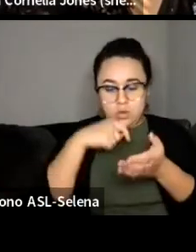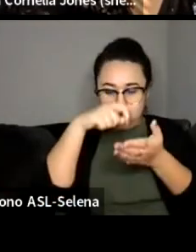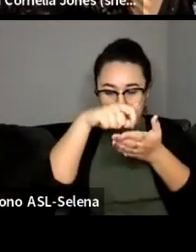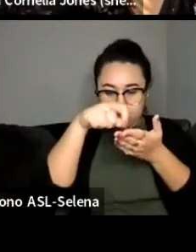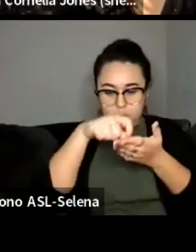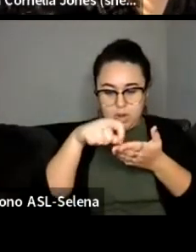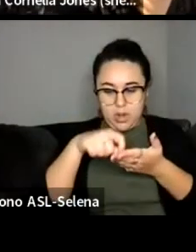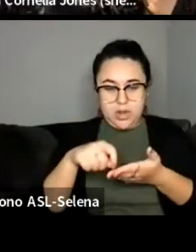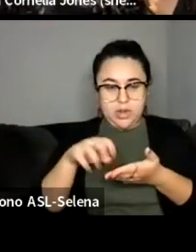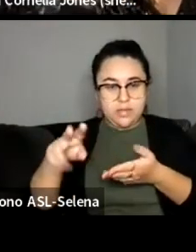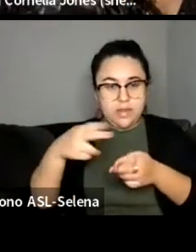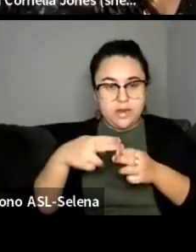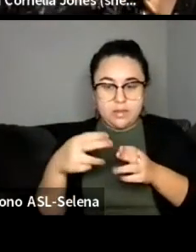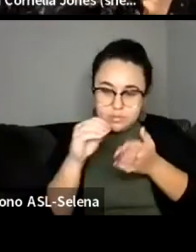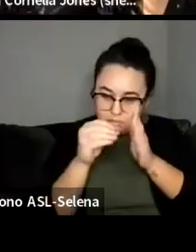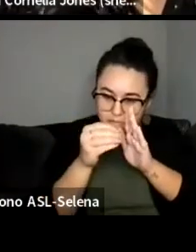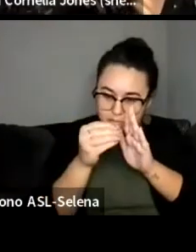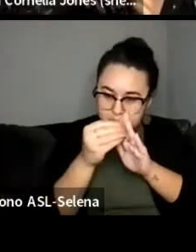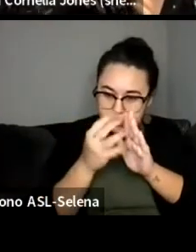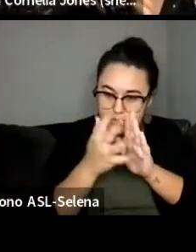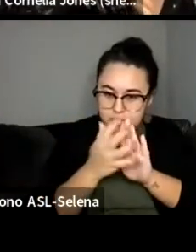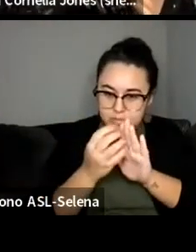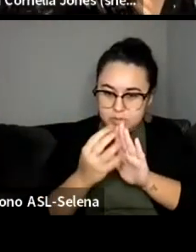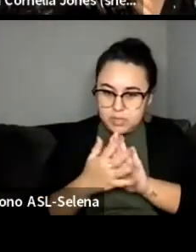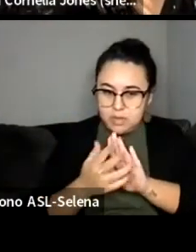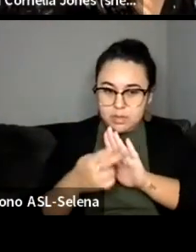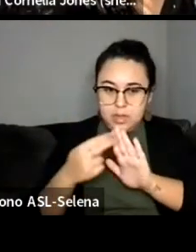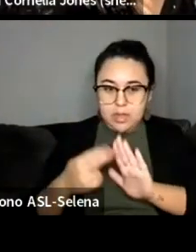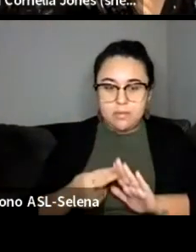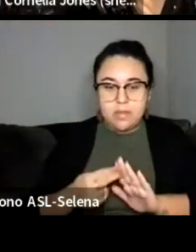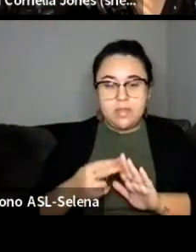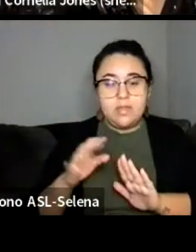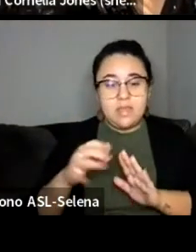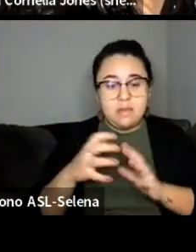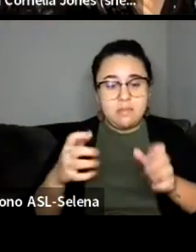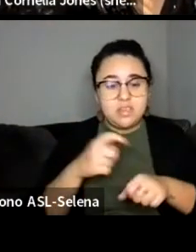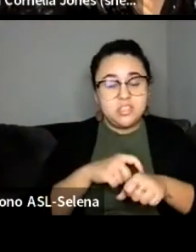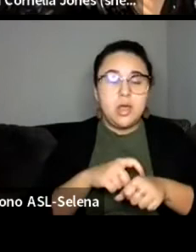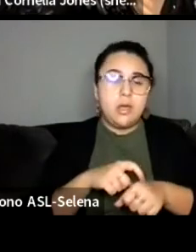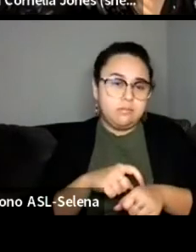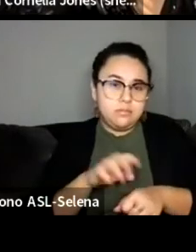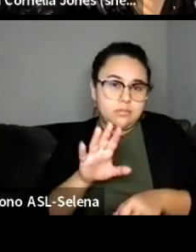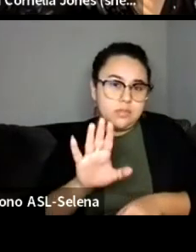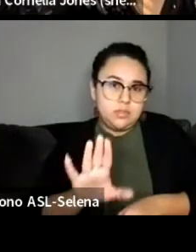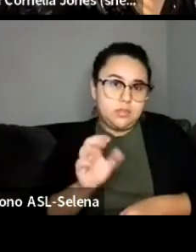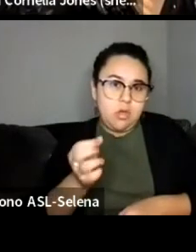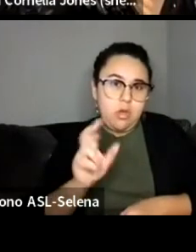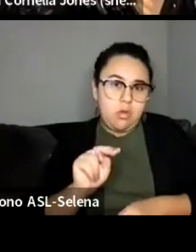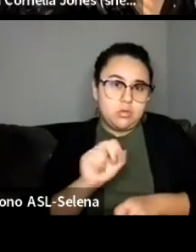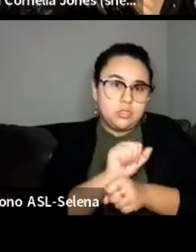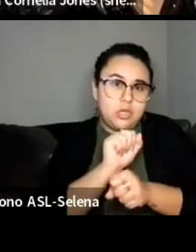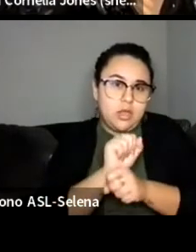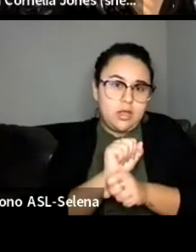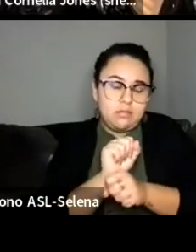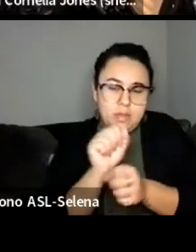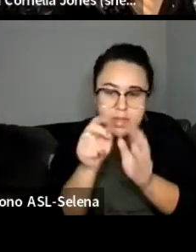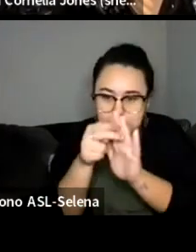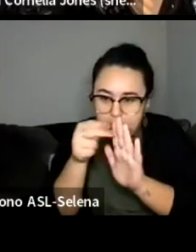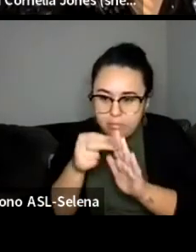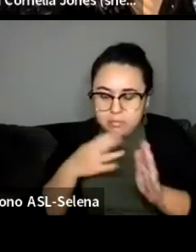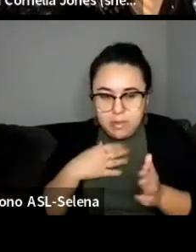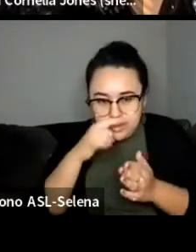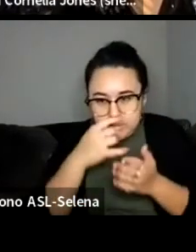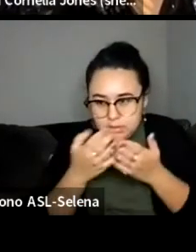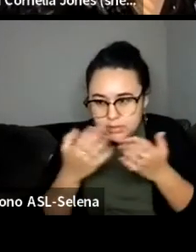writing their name on things, that's a job in itself. So just realizing that we're carrying so much and that in no